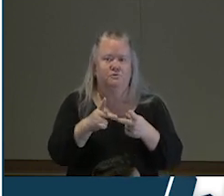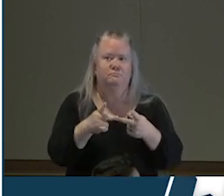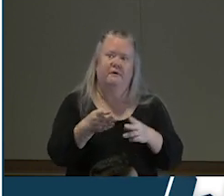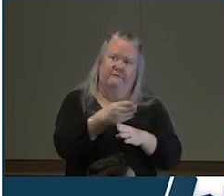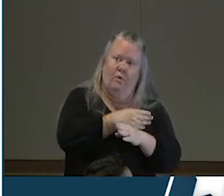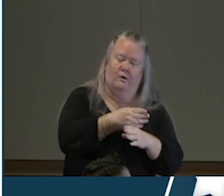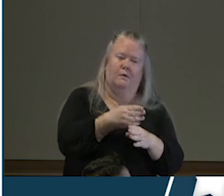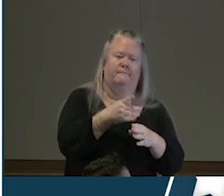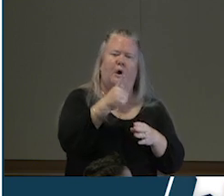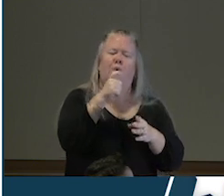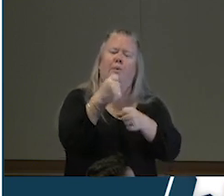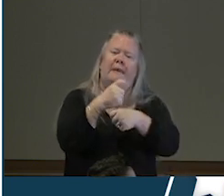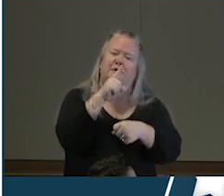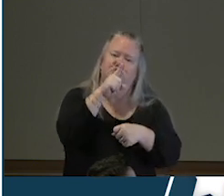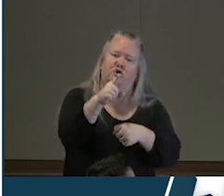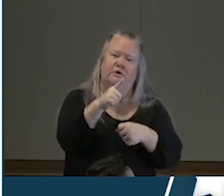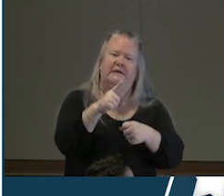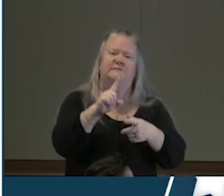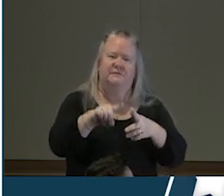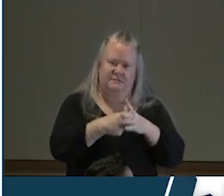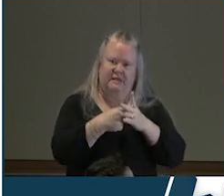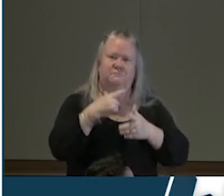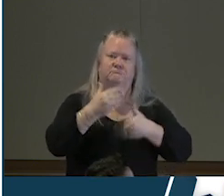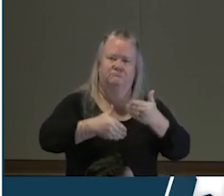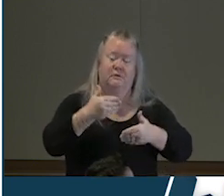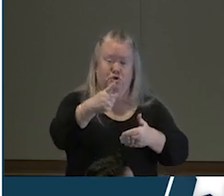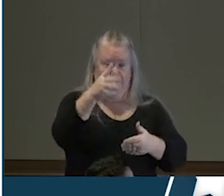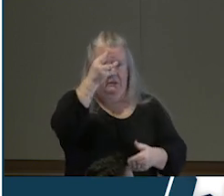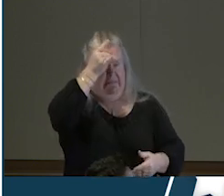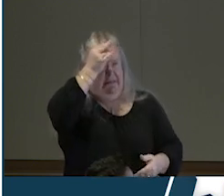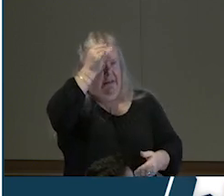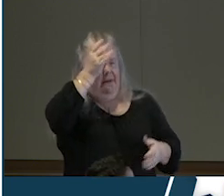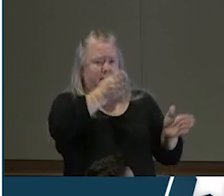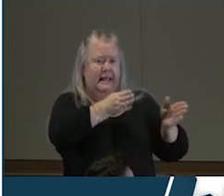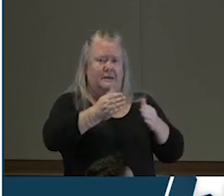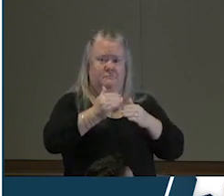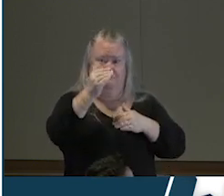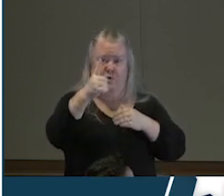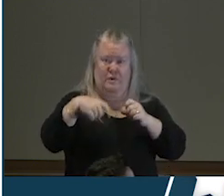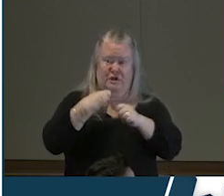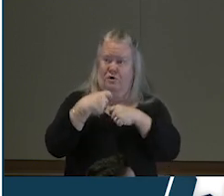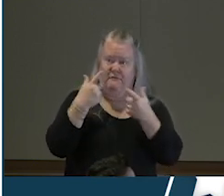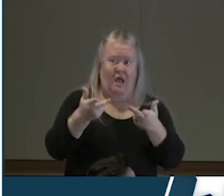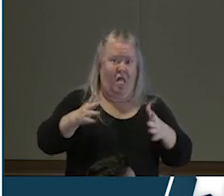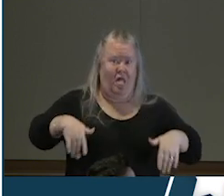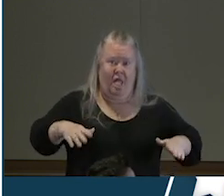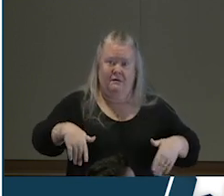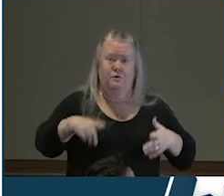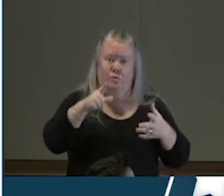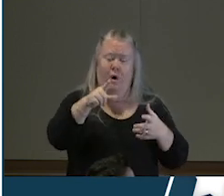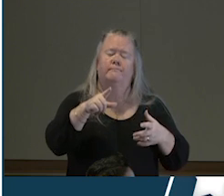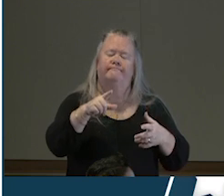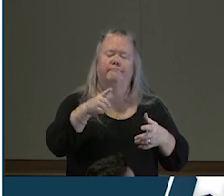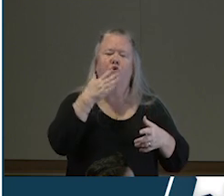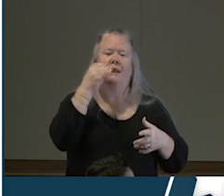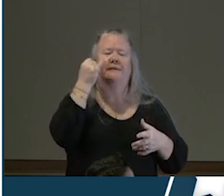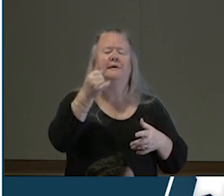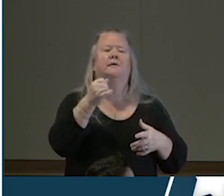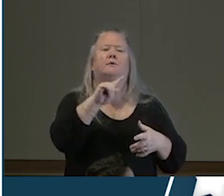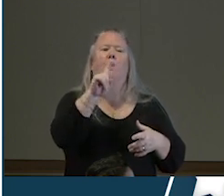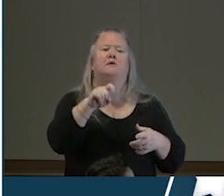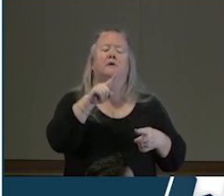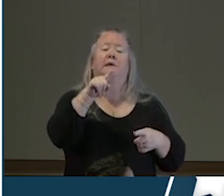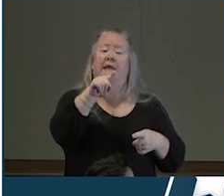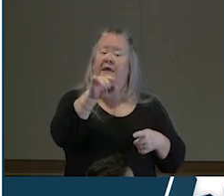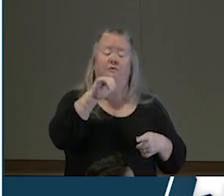were, but who makes sure that it gets executed. So if you've been thinking about this planning for more than a year and you haven't got as far as you want to, the question is,